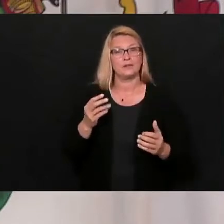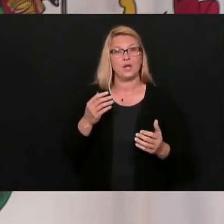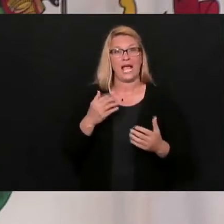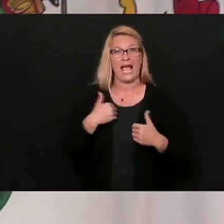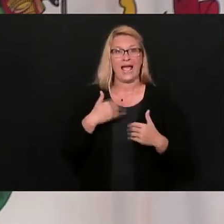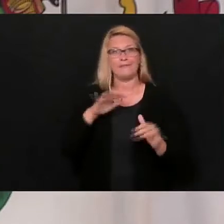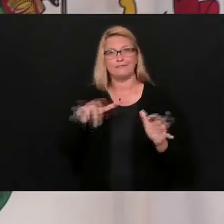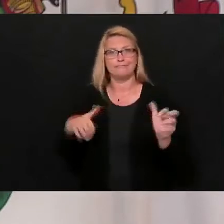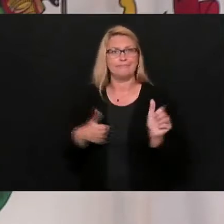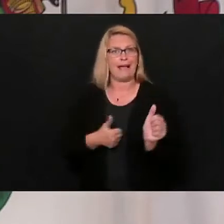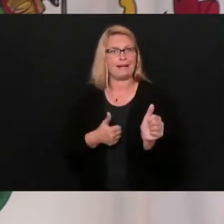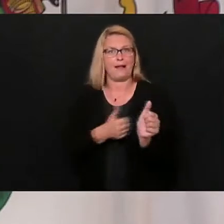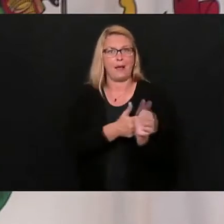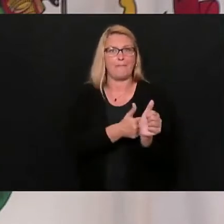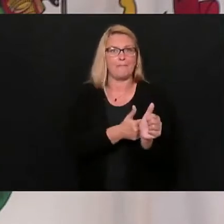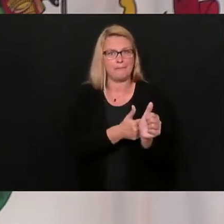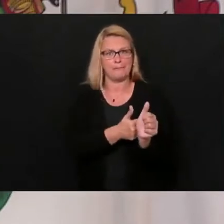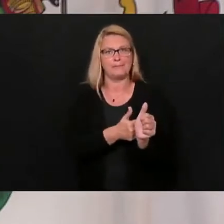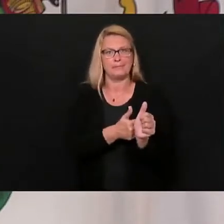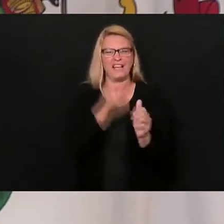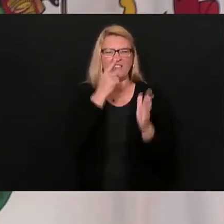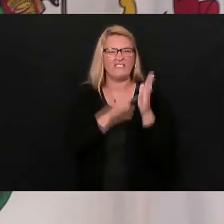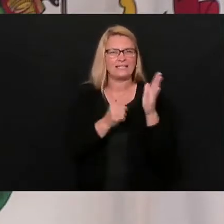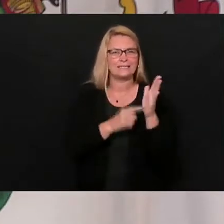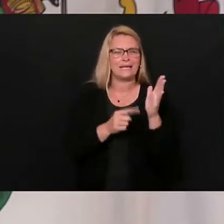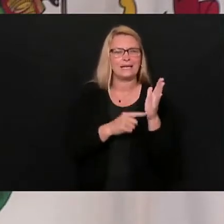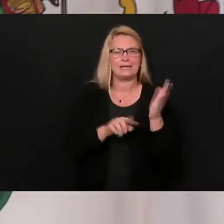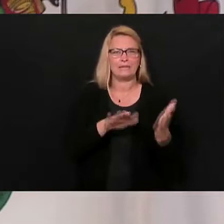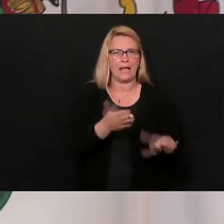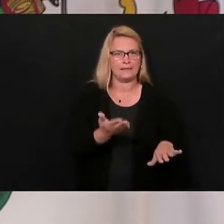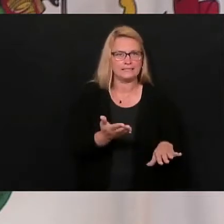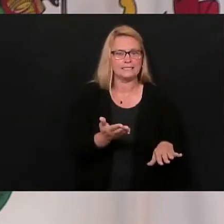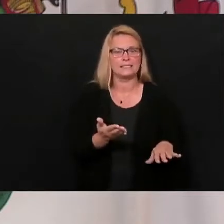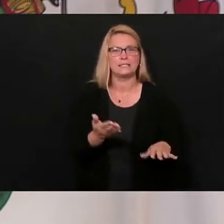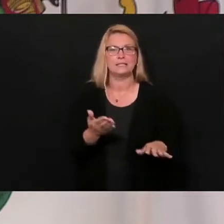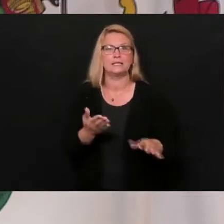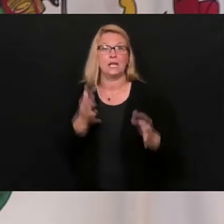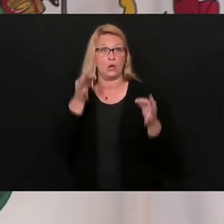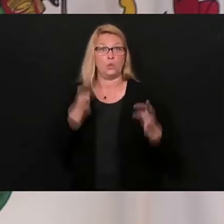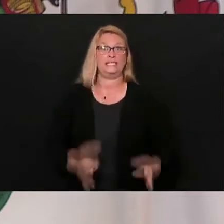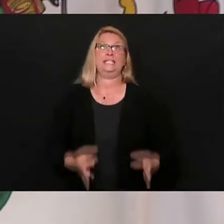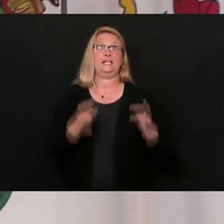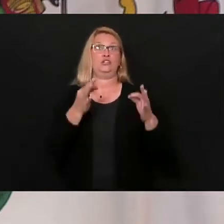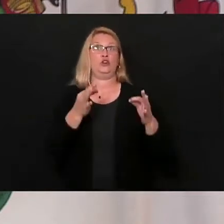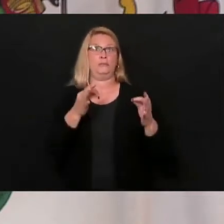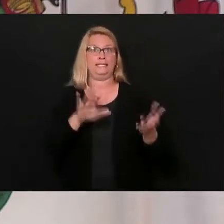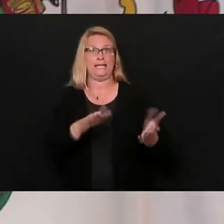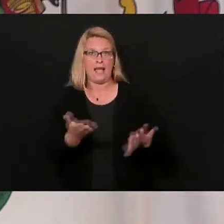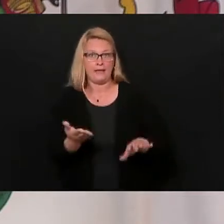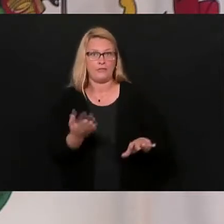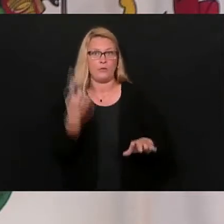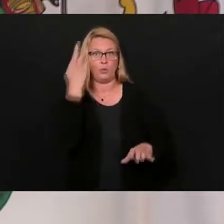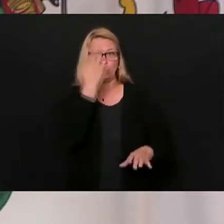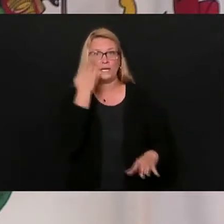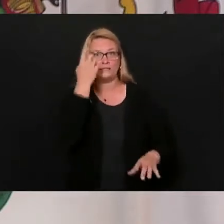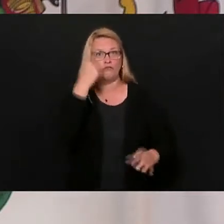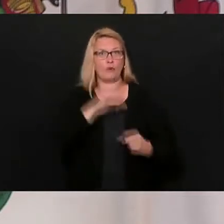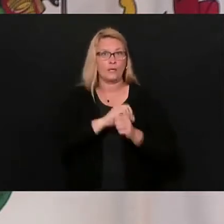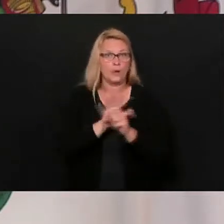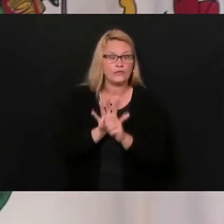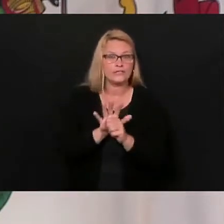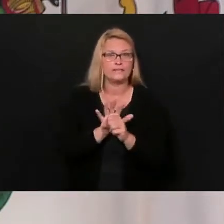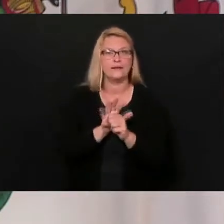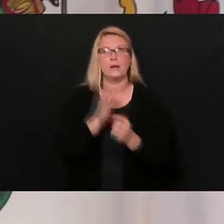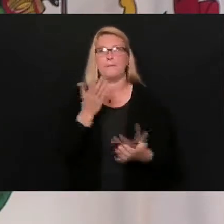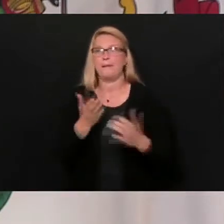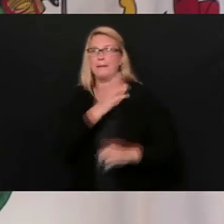backlogged or missed or whatever, you know, or maybe the reason had just gotten determined, or the local health people or the hospitals rather